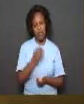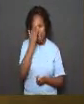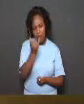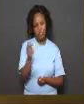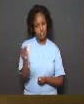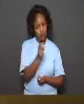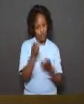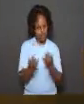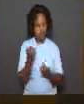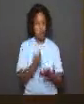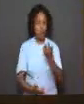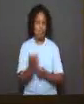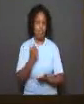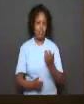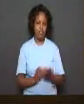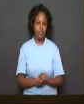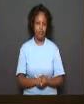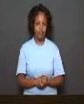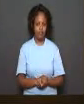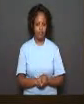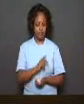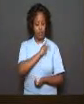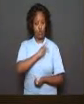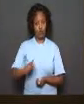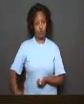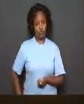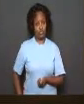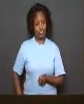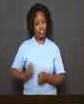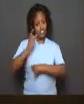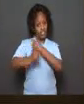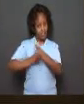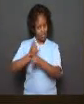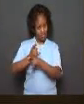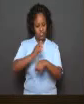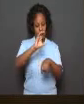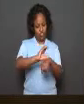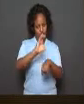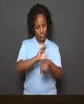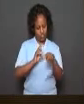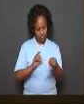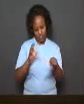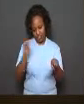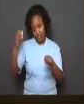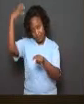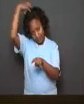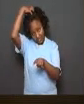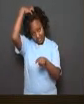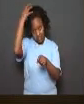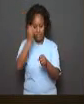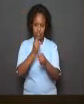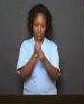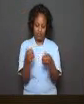why. In monarchical times, the church and state worked